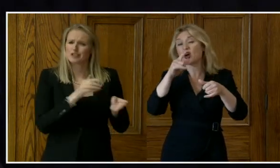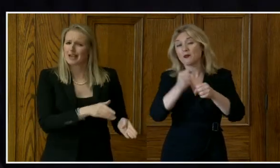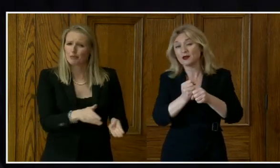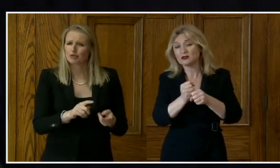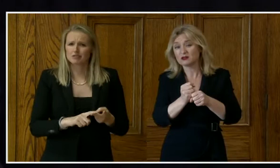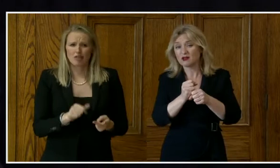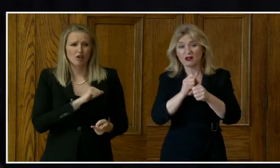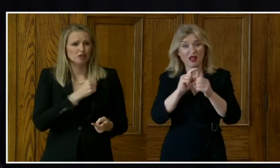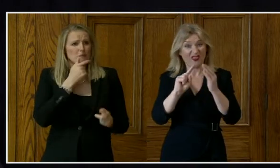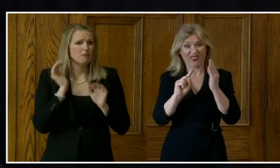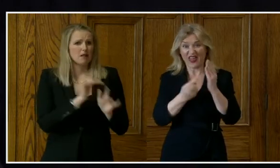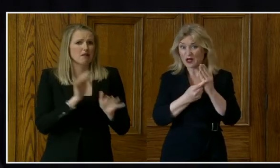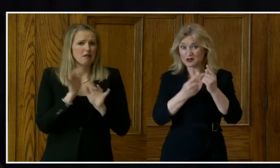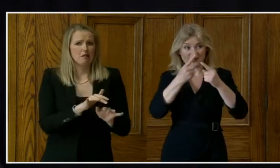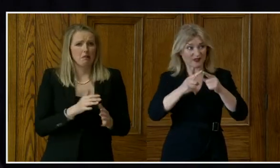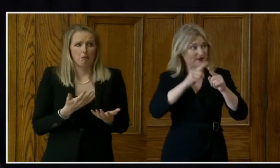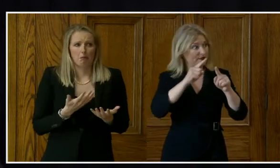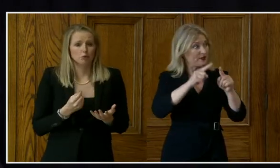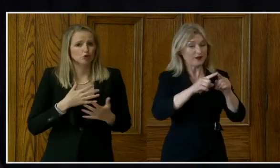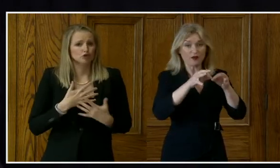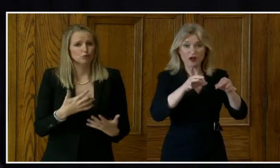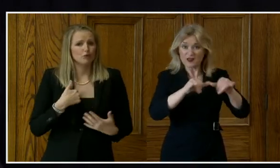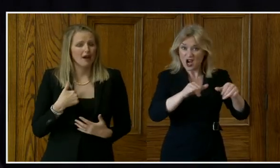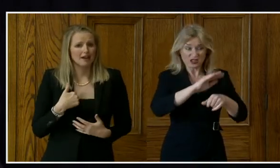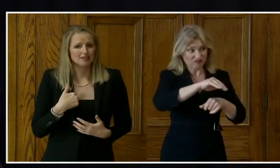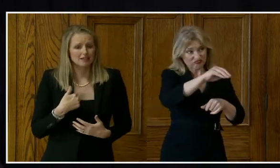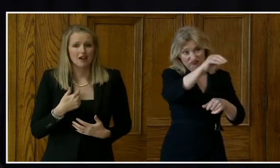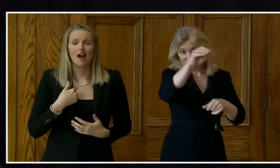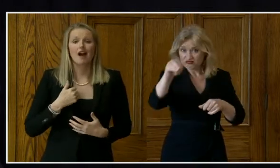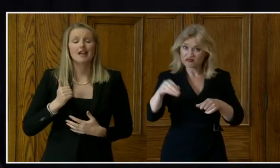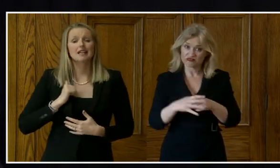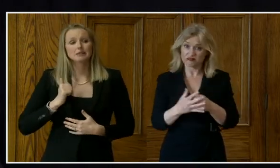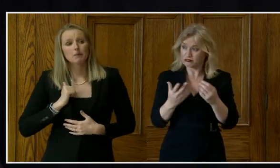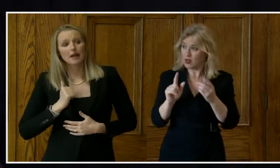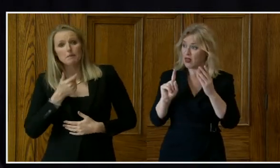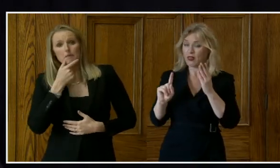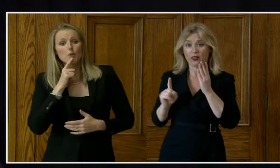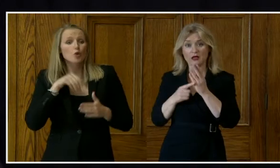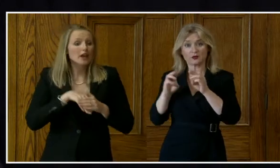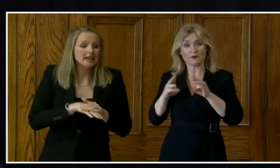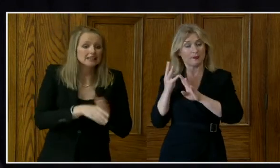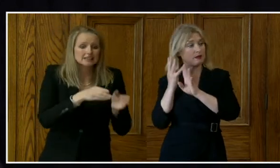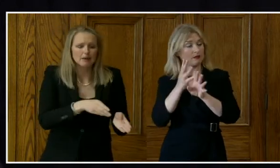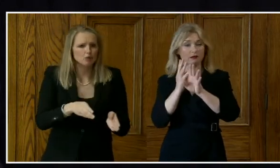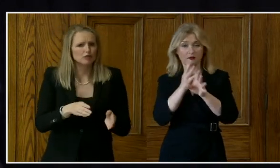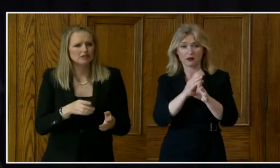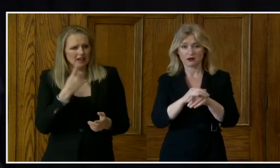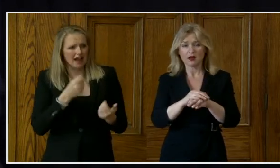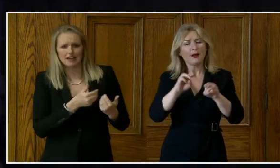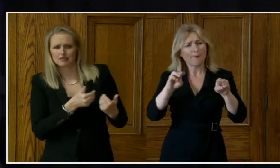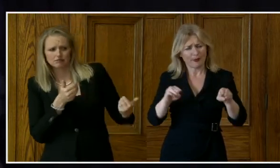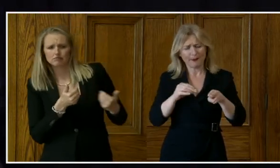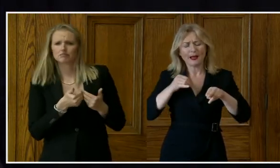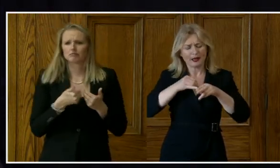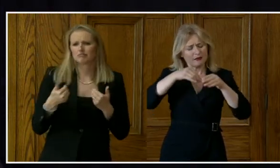isn't particularly shocking. And I would expect that people in cemeteries were very well able to engage